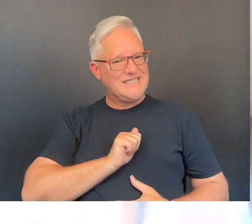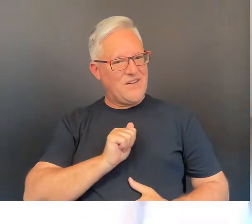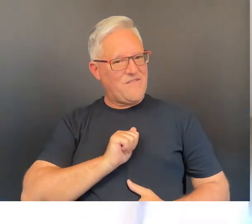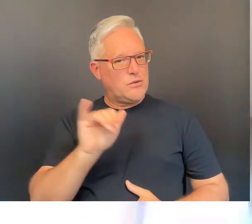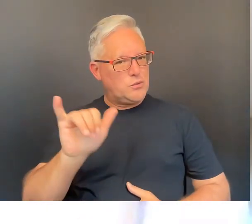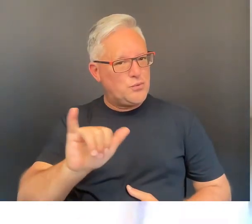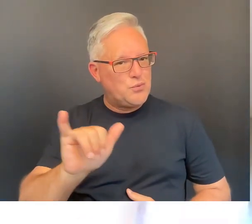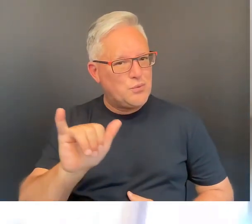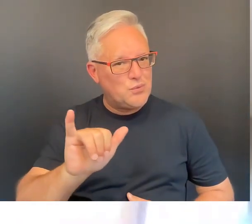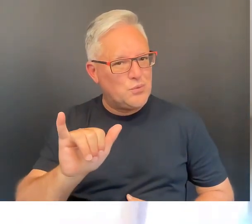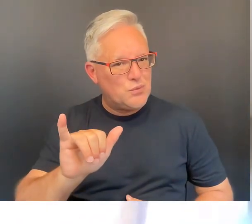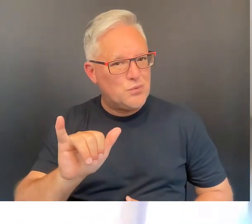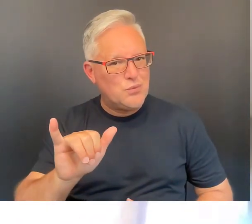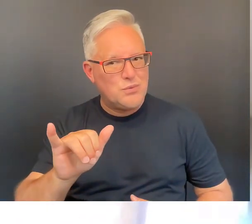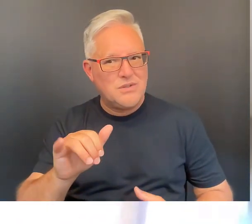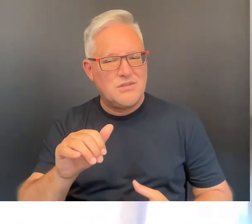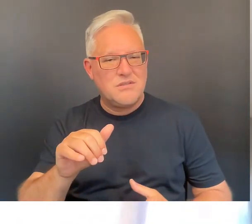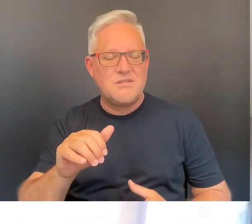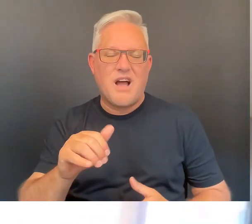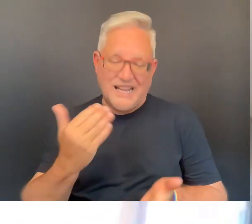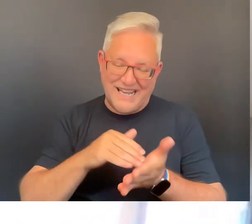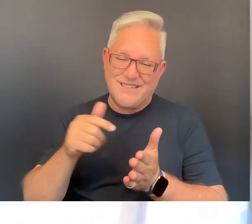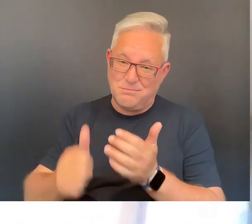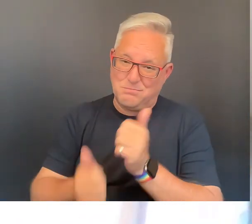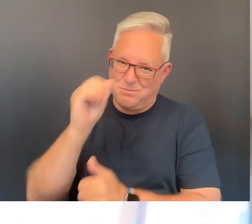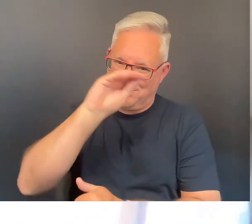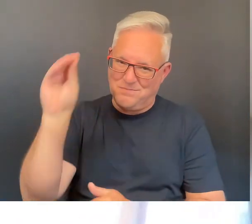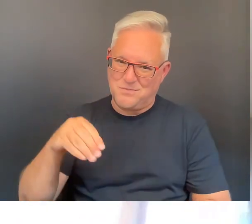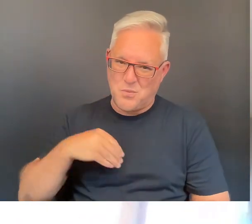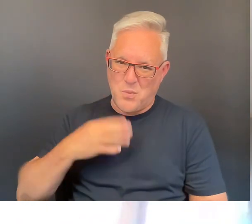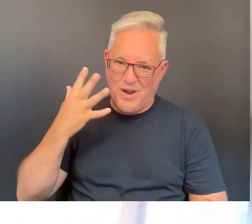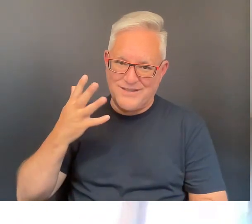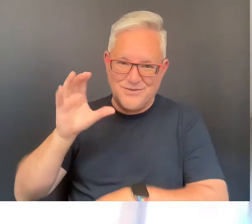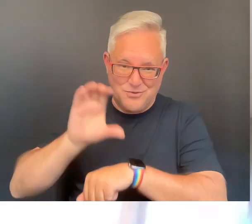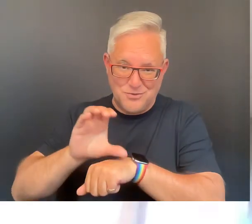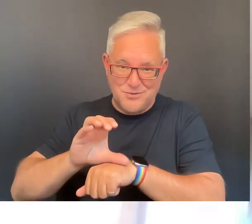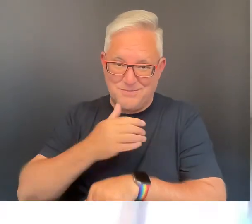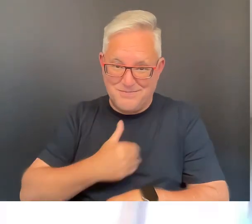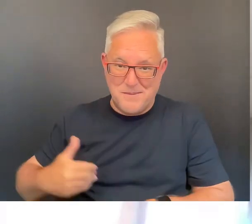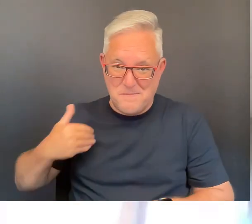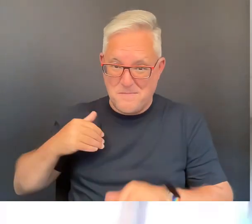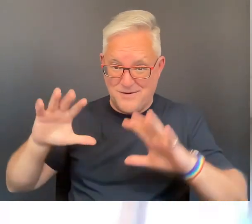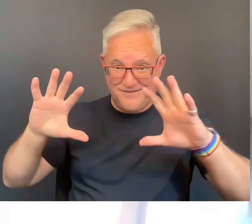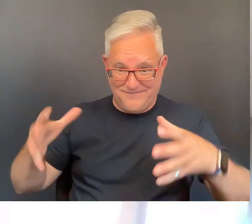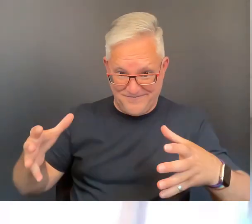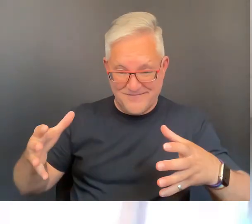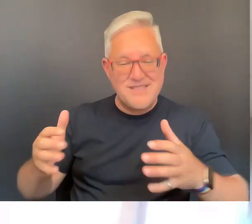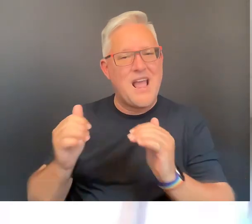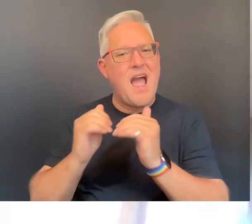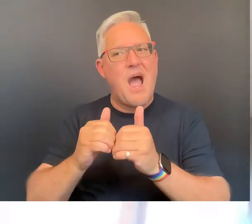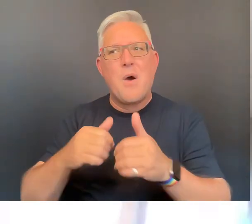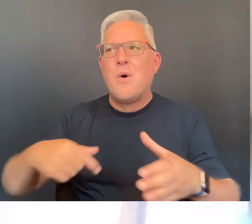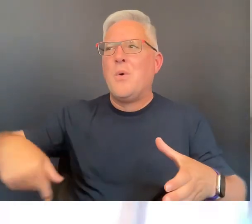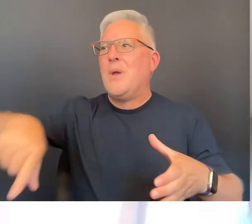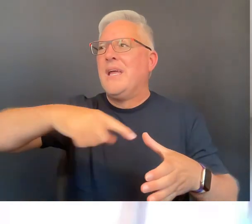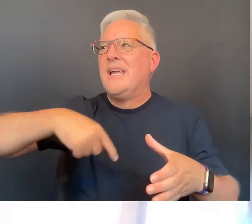like for predominantly white church. How do we how do we